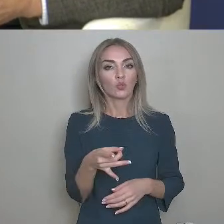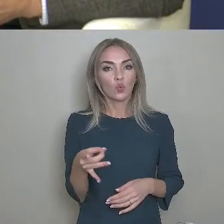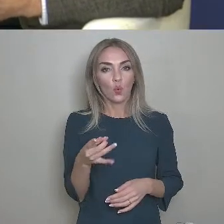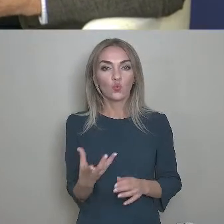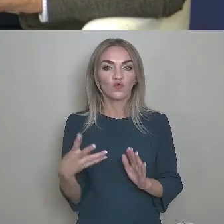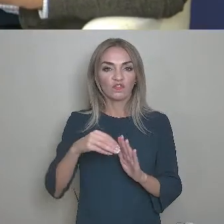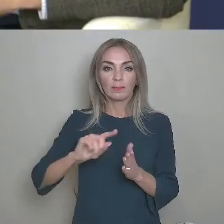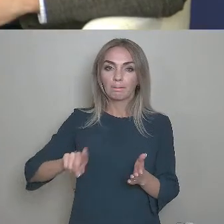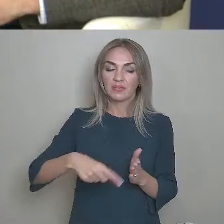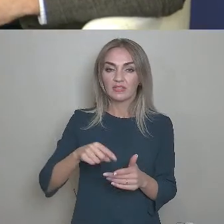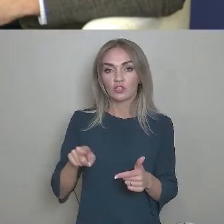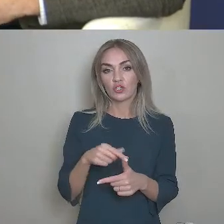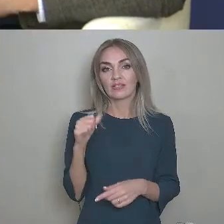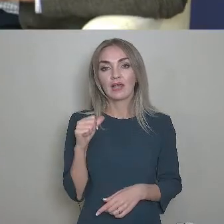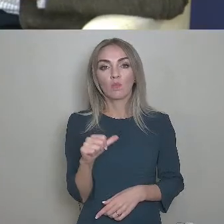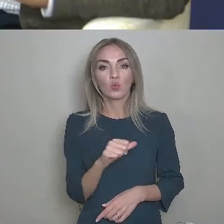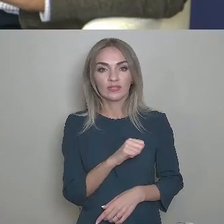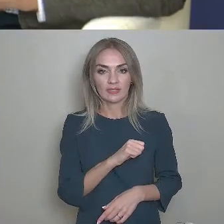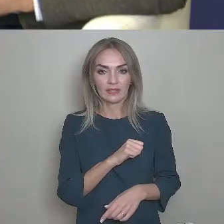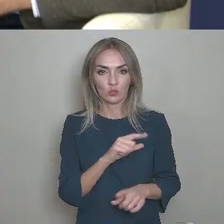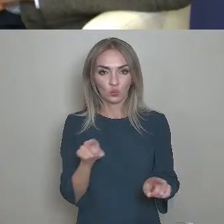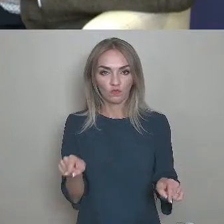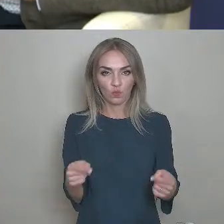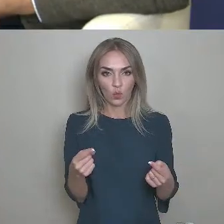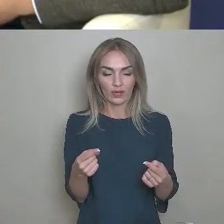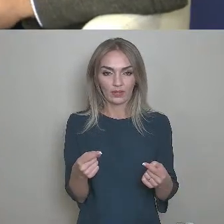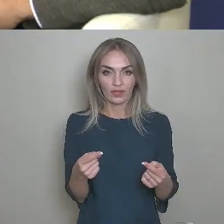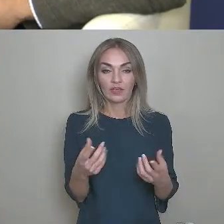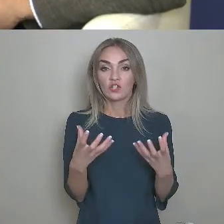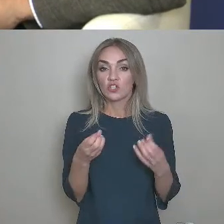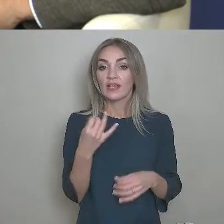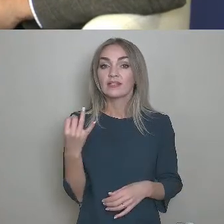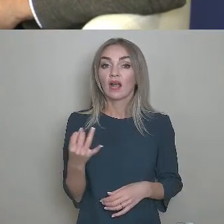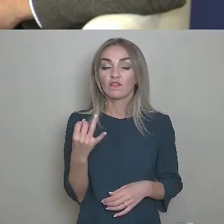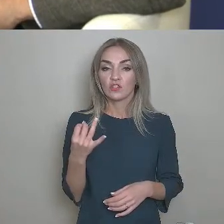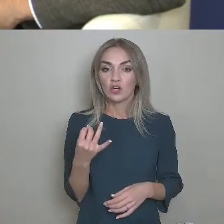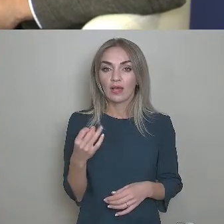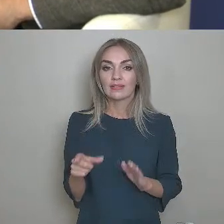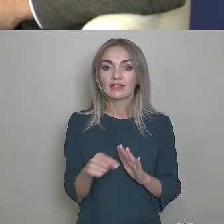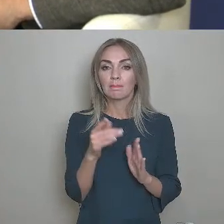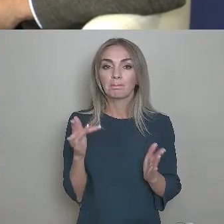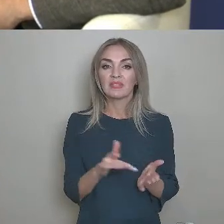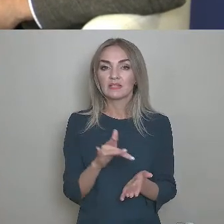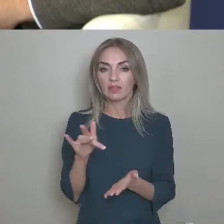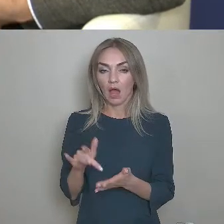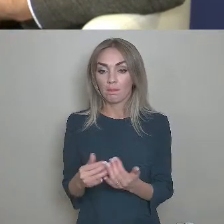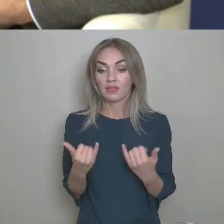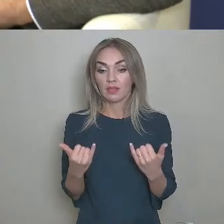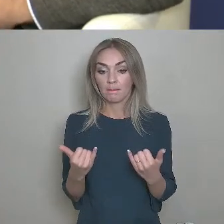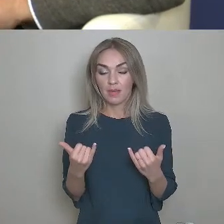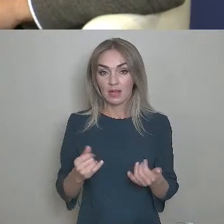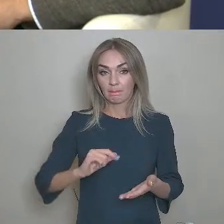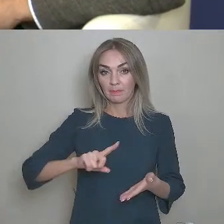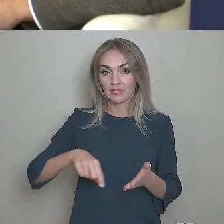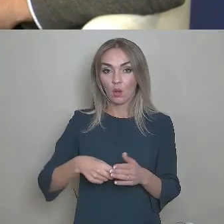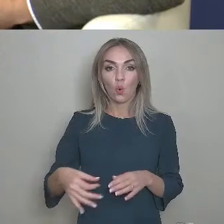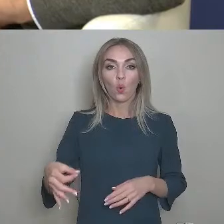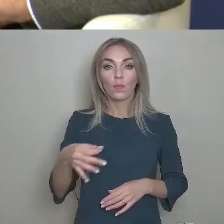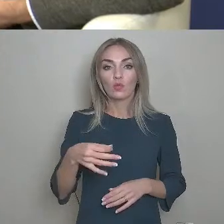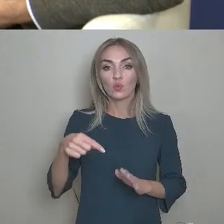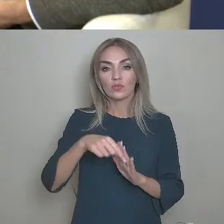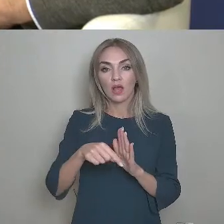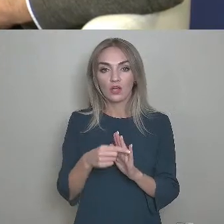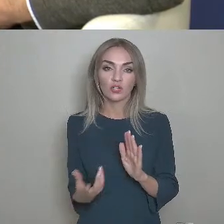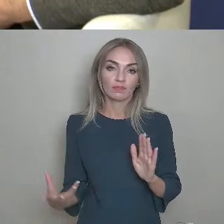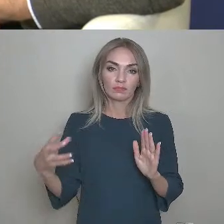towns, and it's hard to say whether they are independent now or they are part of this city. An interesting story with cities. The cities